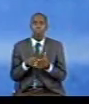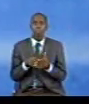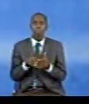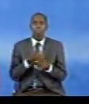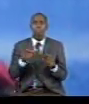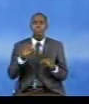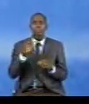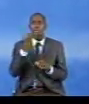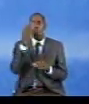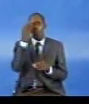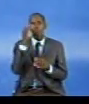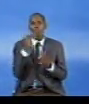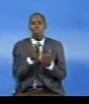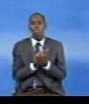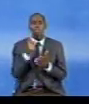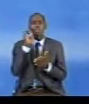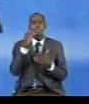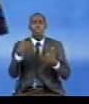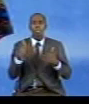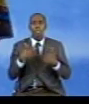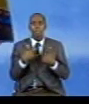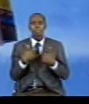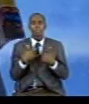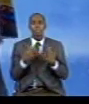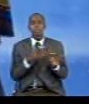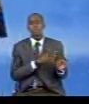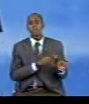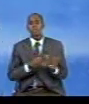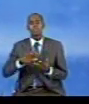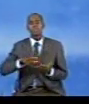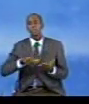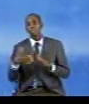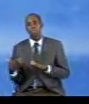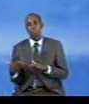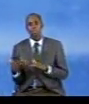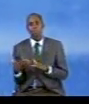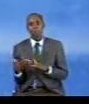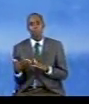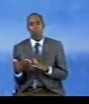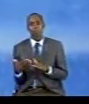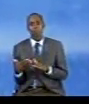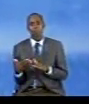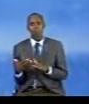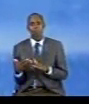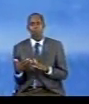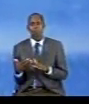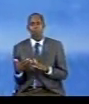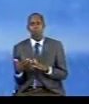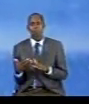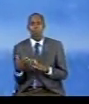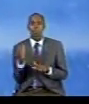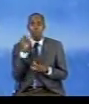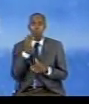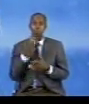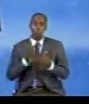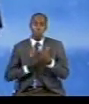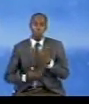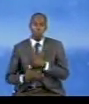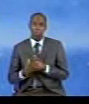that. So only God bring me back. So I can't born the pikin, a boy pikin. Now be